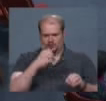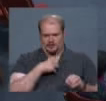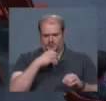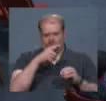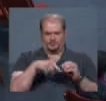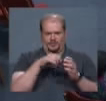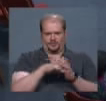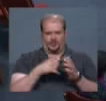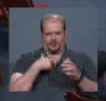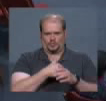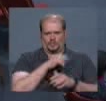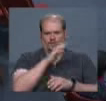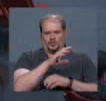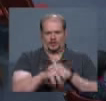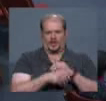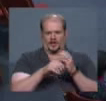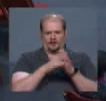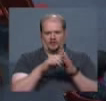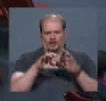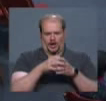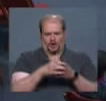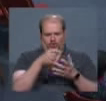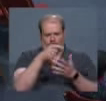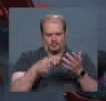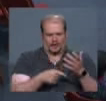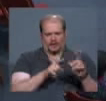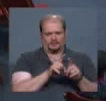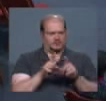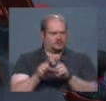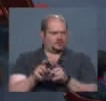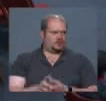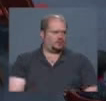to that, so we'll add that to our grouped items as well.